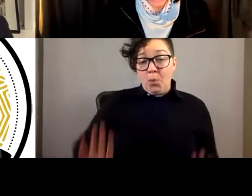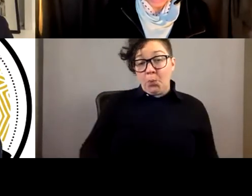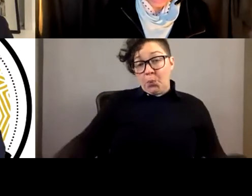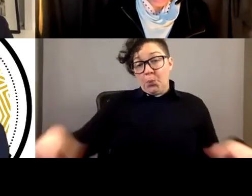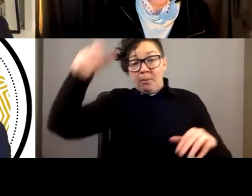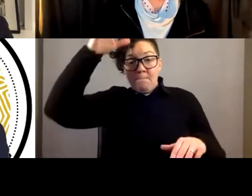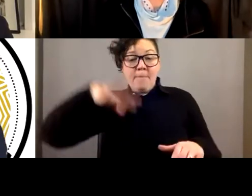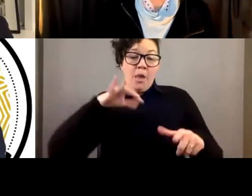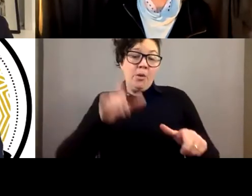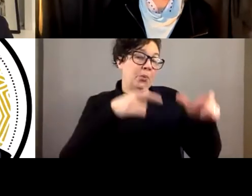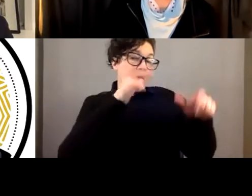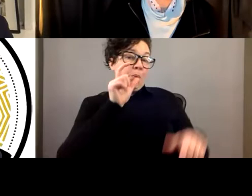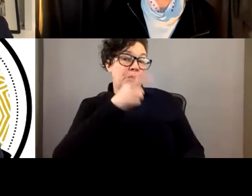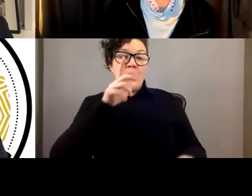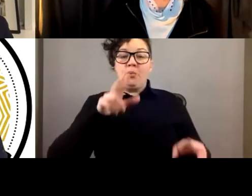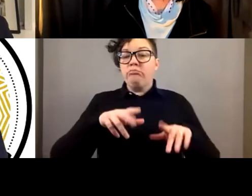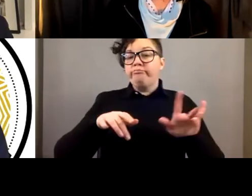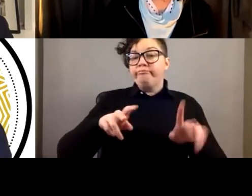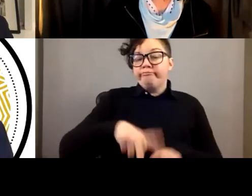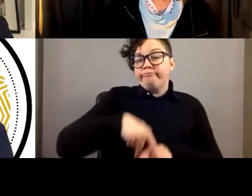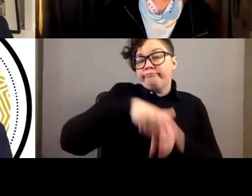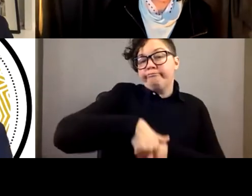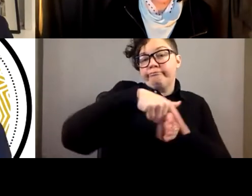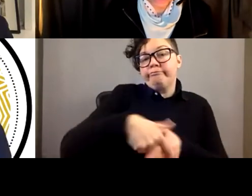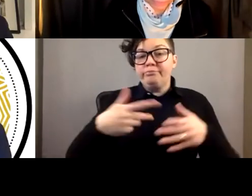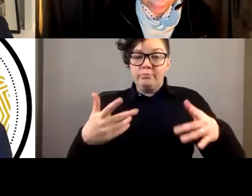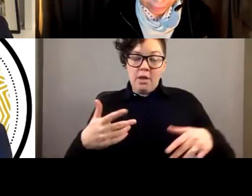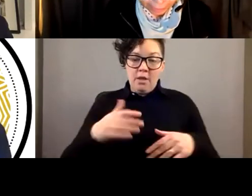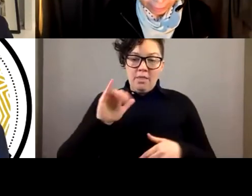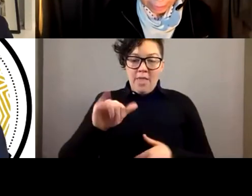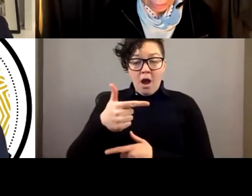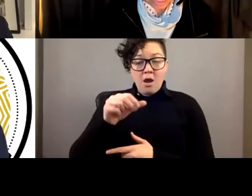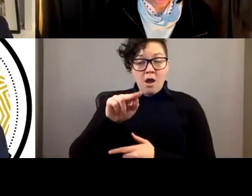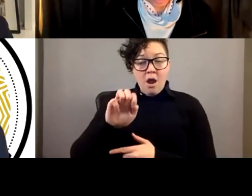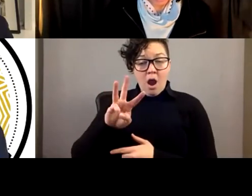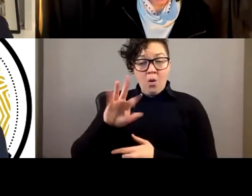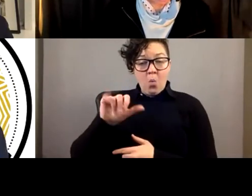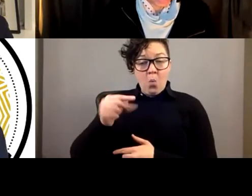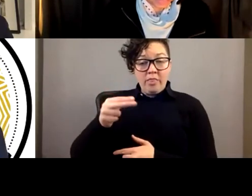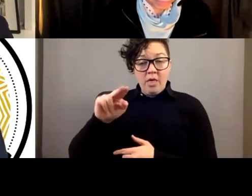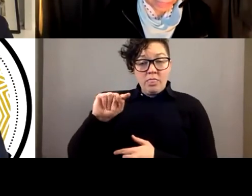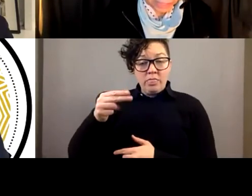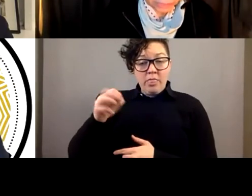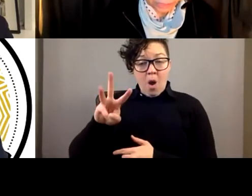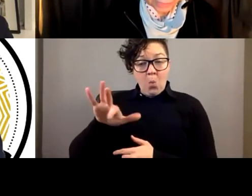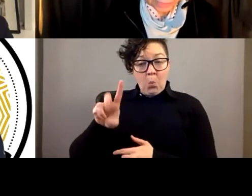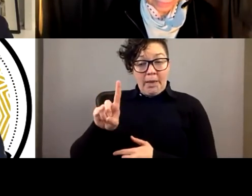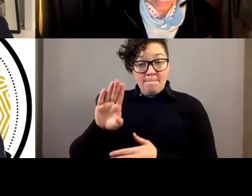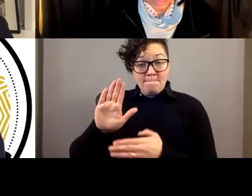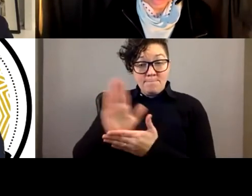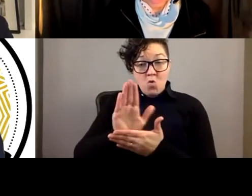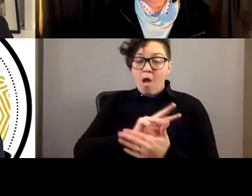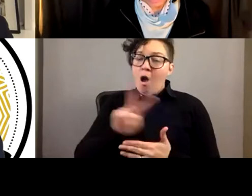juleps, is a fairy tale particularly popularized by Gone with the Wind. That came out in